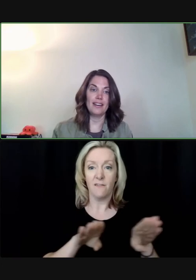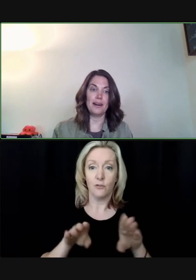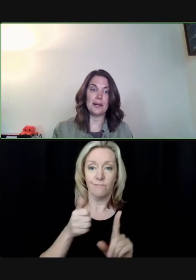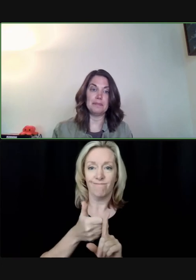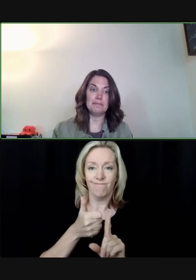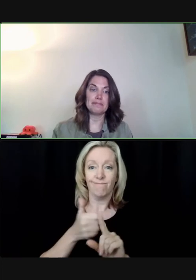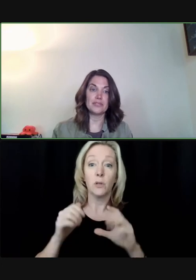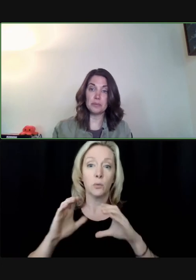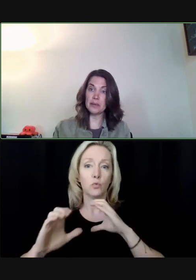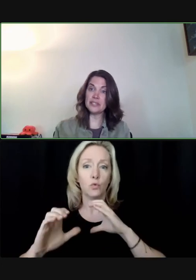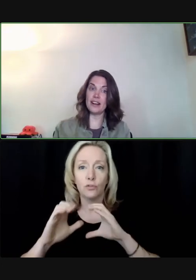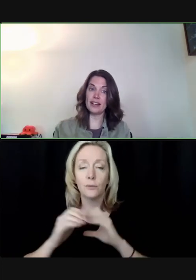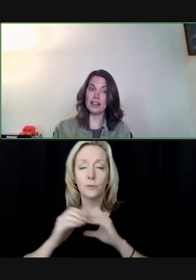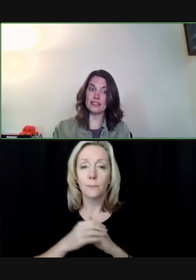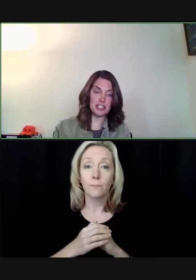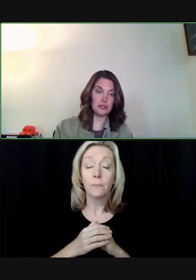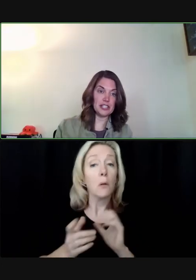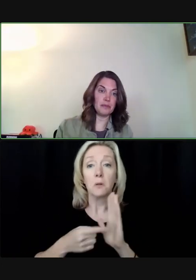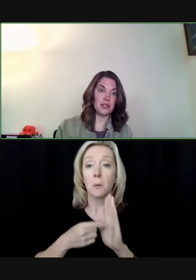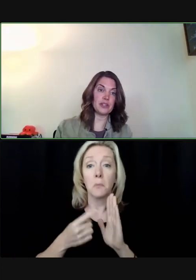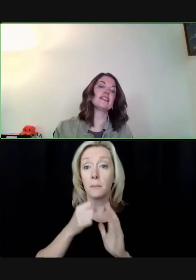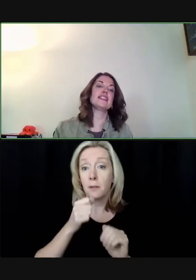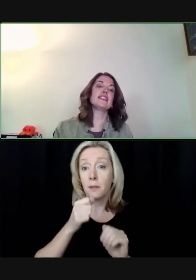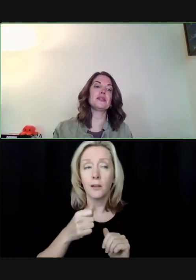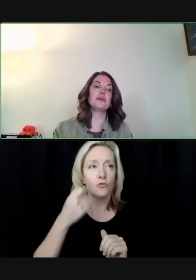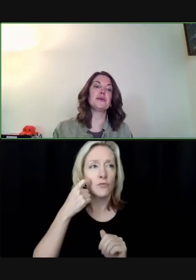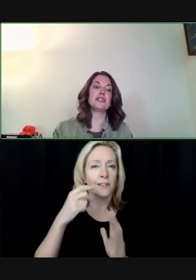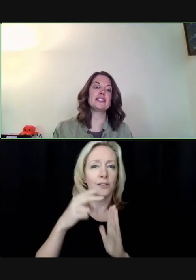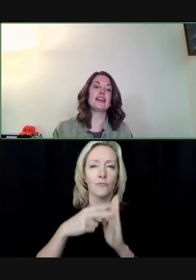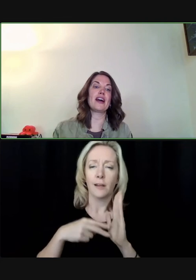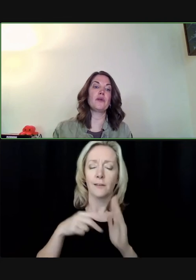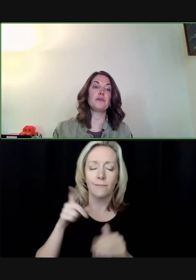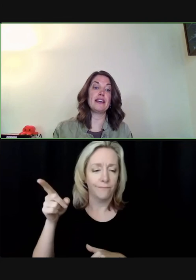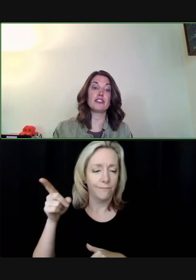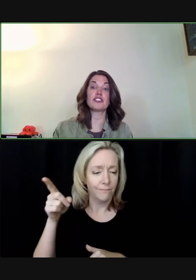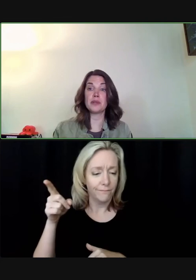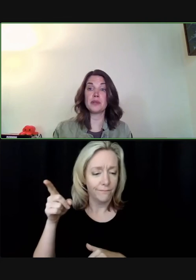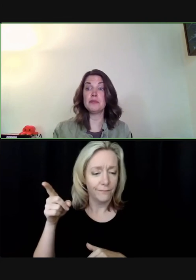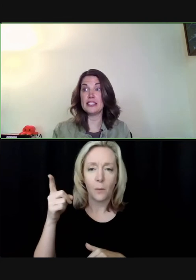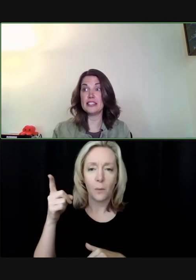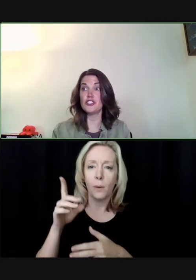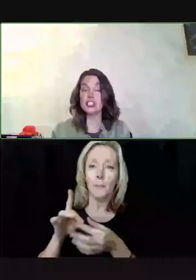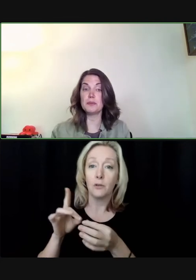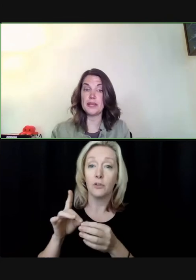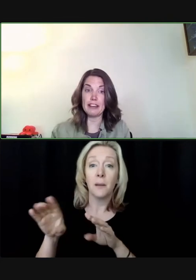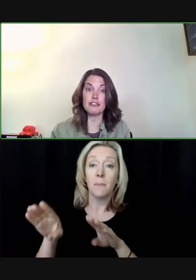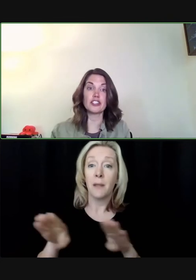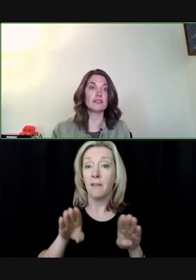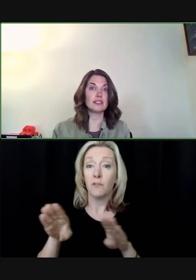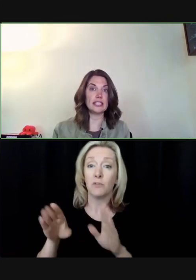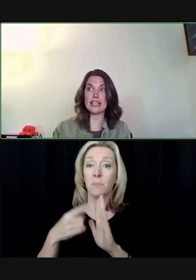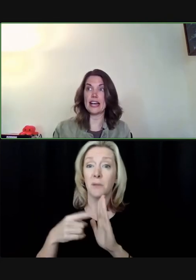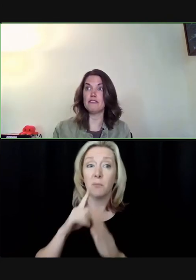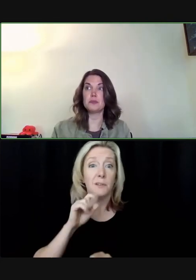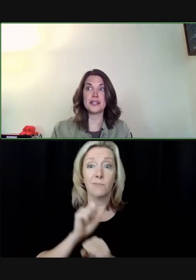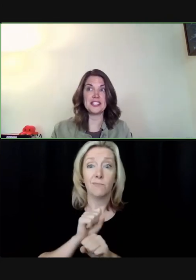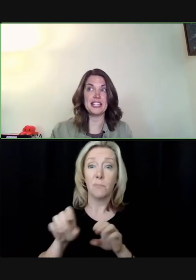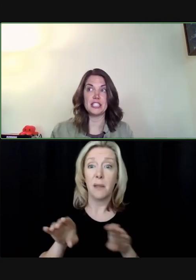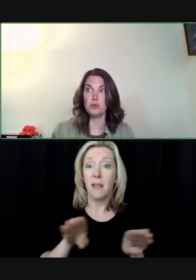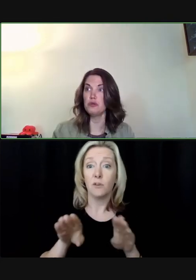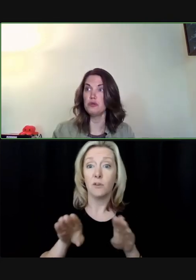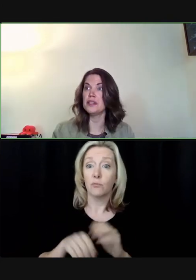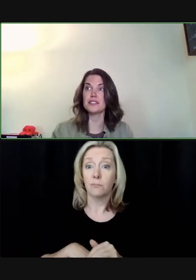right? Sometimes it's not. I did read something recently that somebody was saying how behavior sometimes is just behavior. Kids